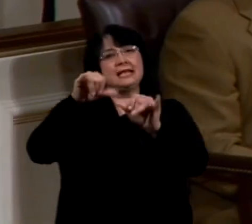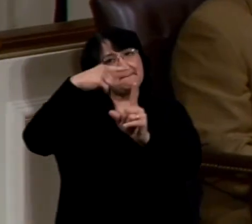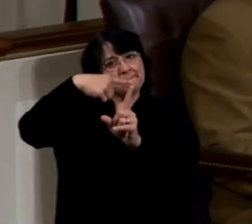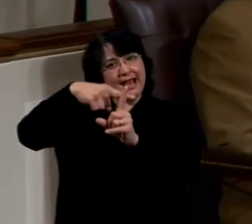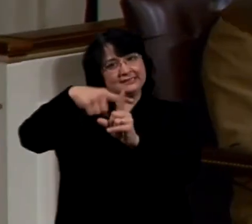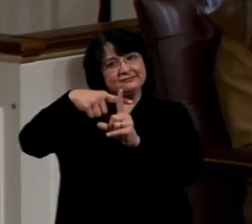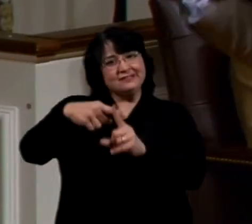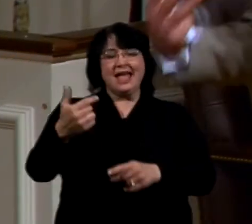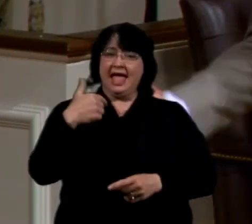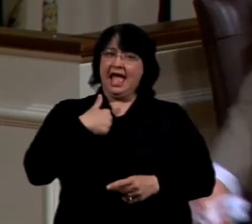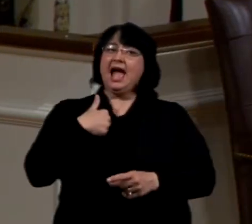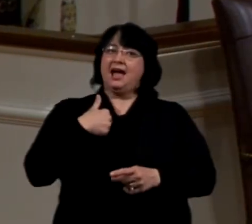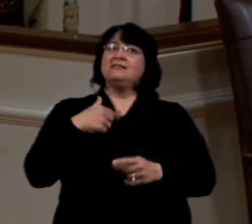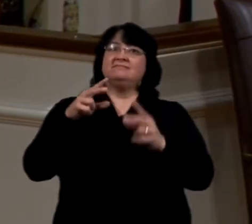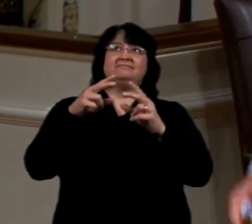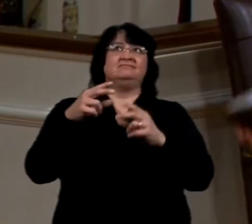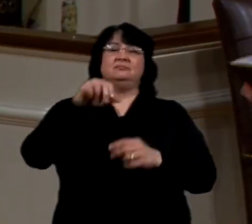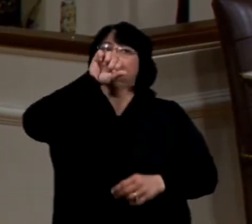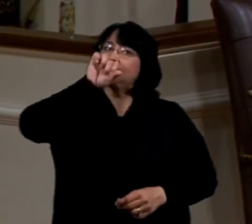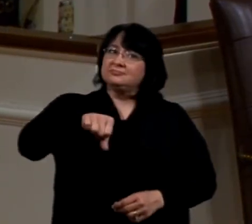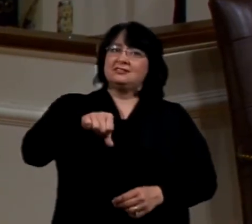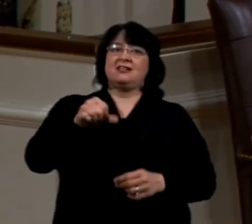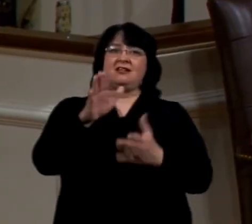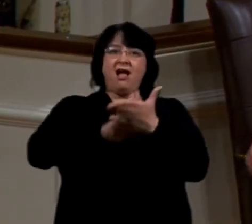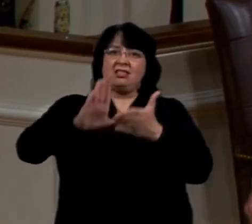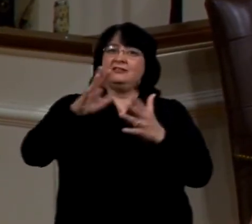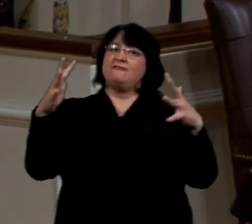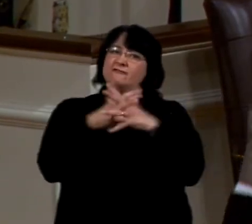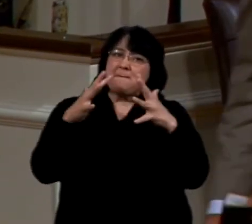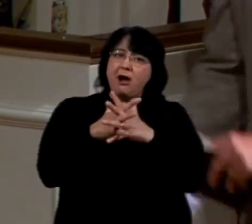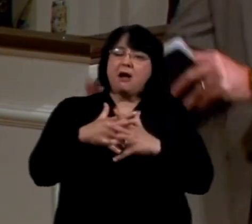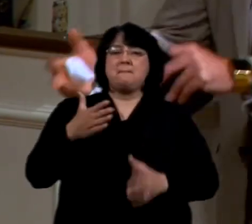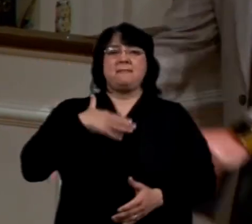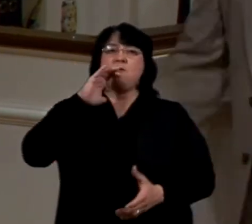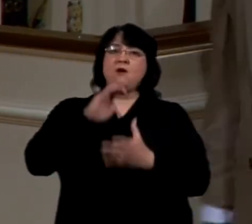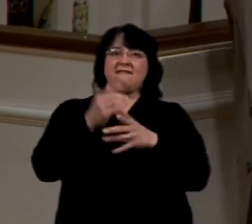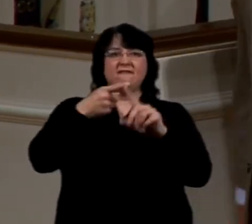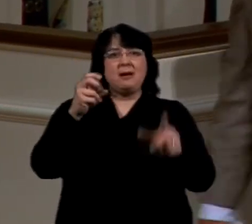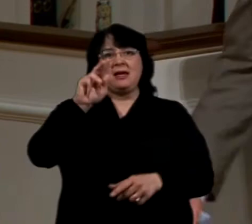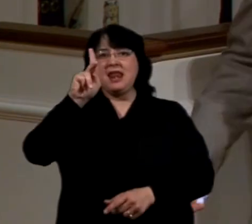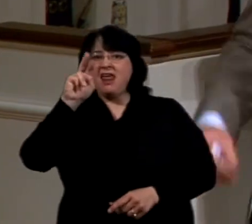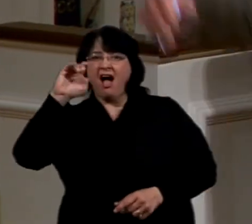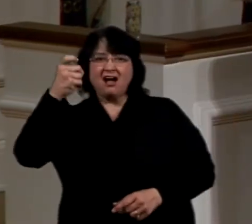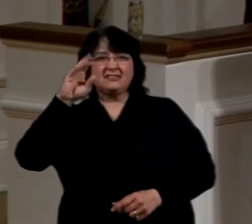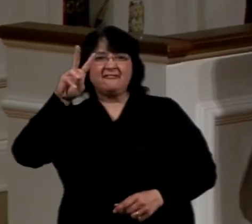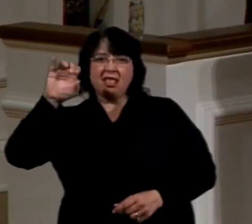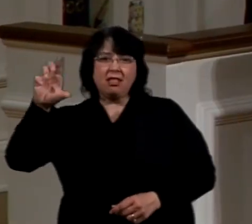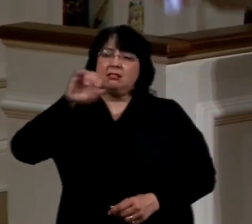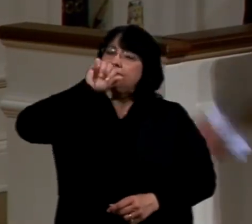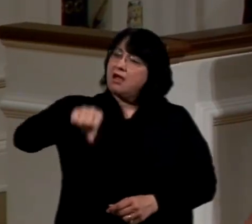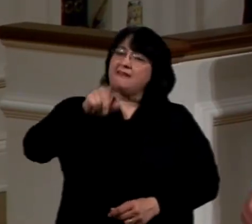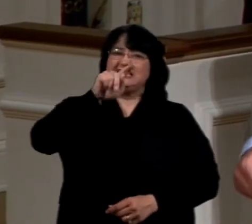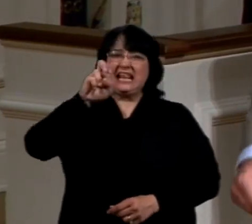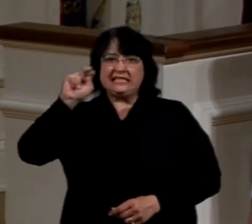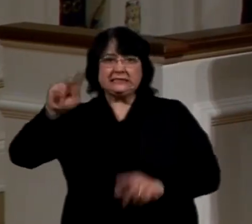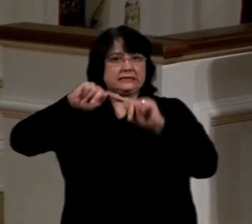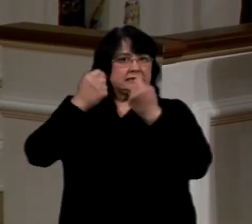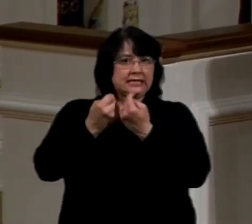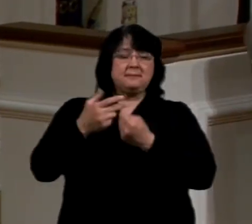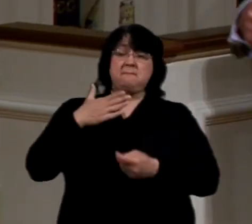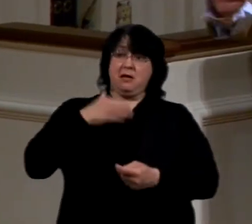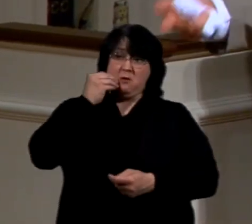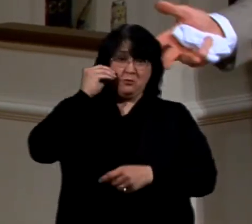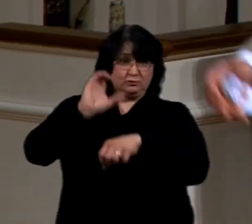I'm a huge college football fan, and my wife is from Knoxville, and we love the Tennessee Vols. Our home church was in West